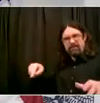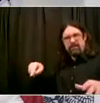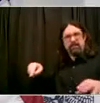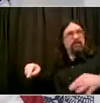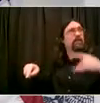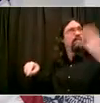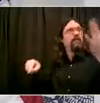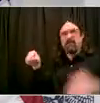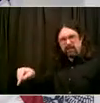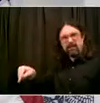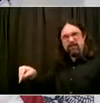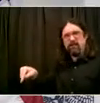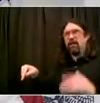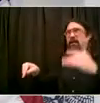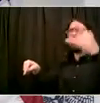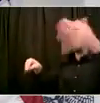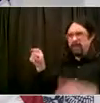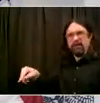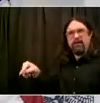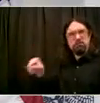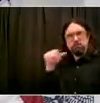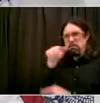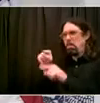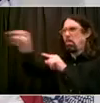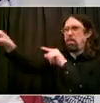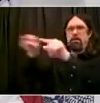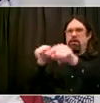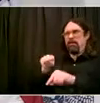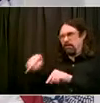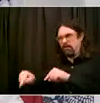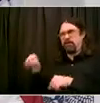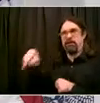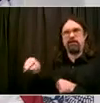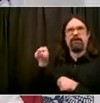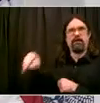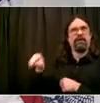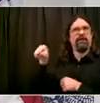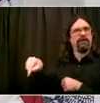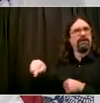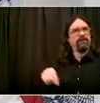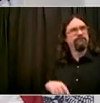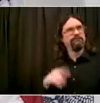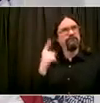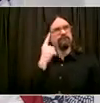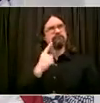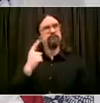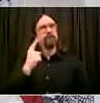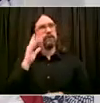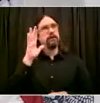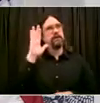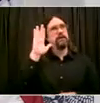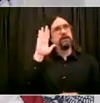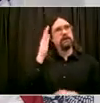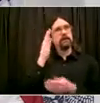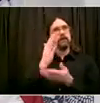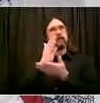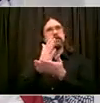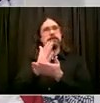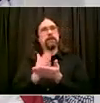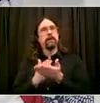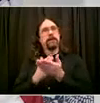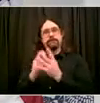Narmeen, but I think there's more than one thing going on here. The biggest, most important point here, which I'm seeing more and more now,